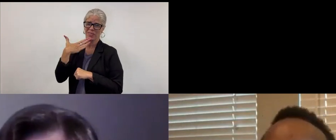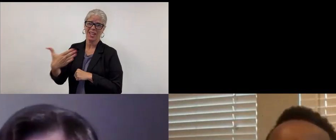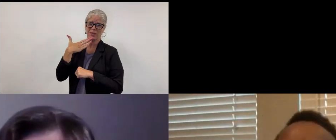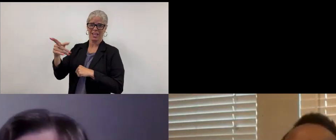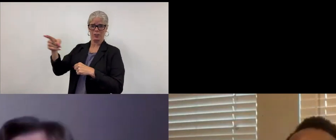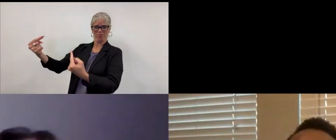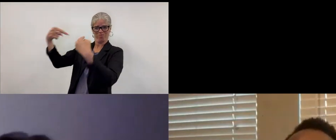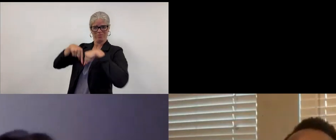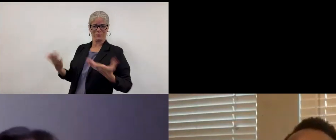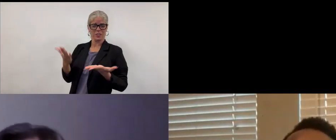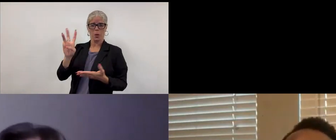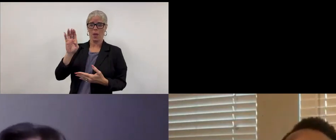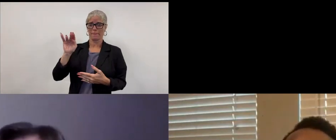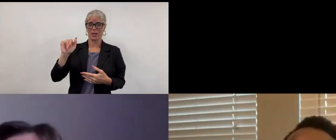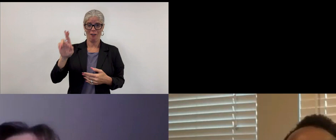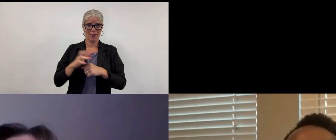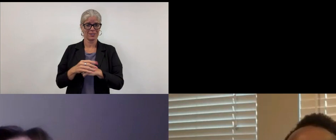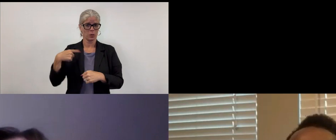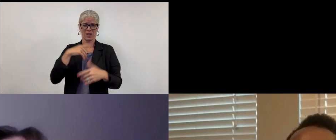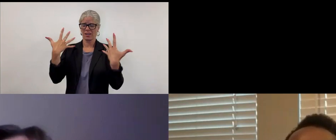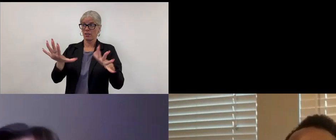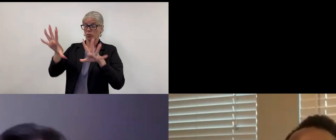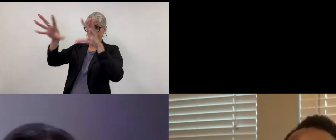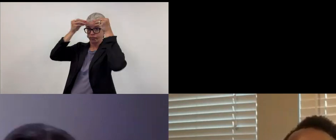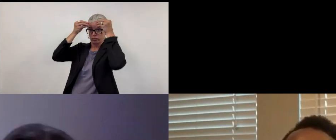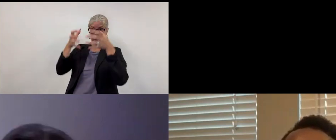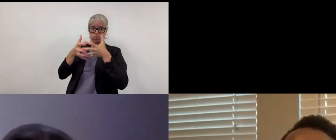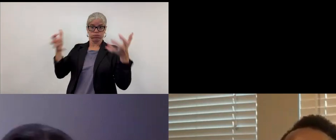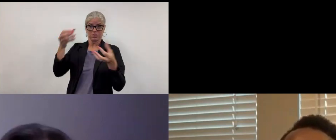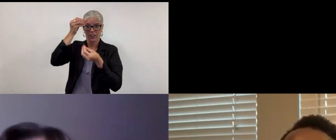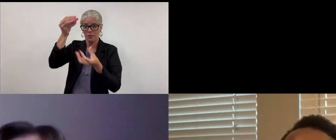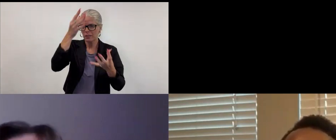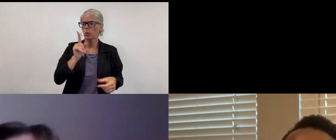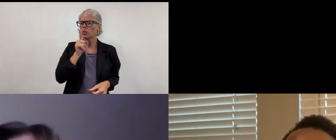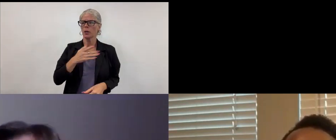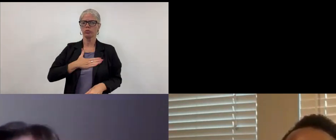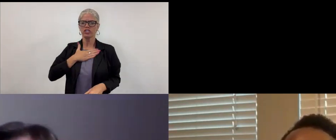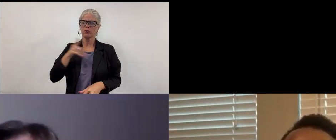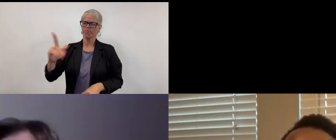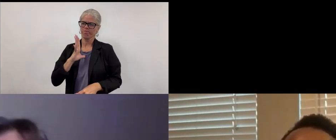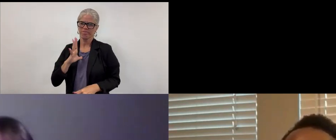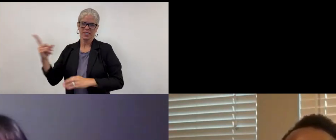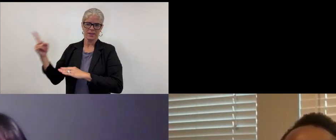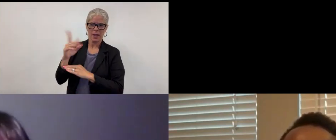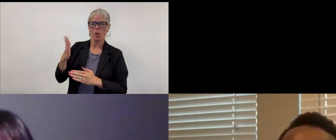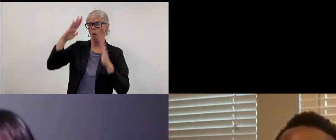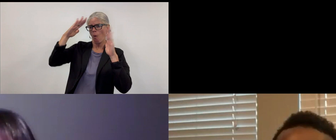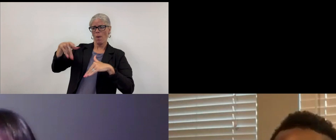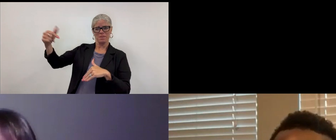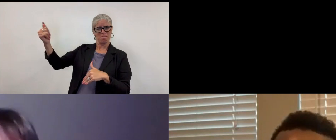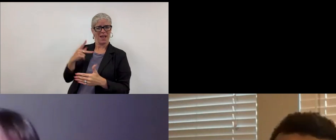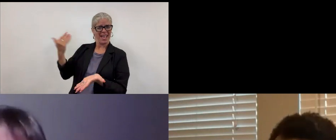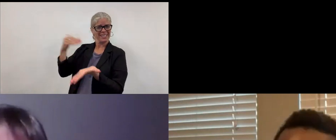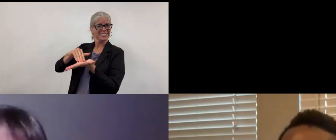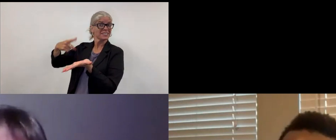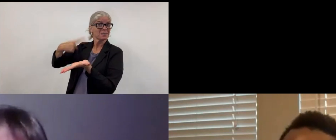much for being on the webinar today. We have gained so much information. So we really appreciate you taking